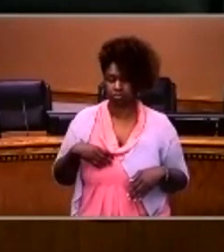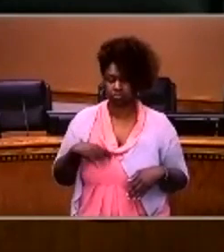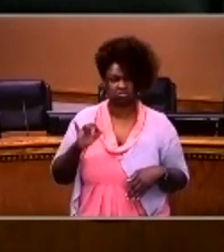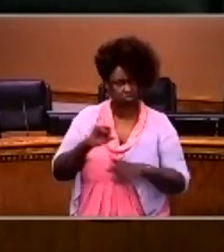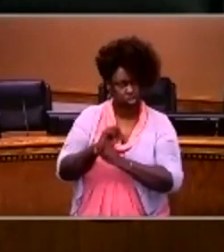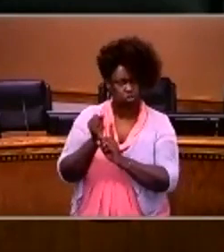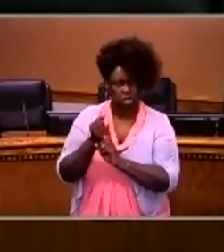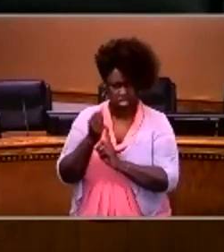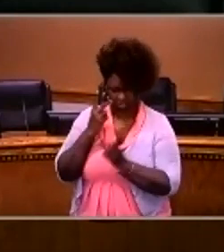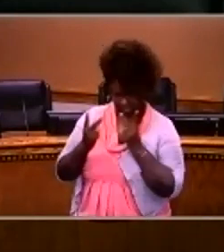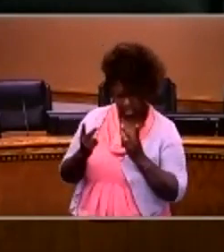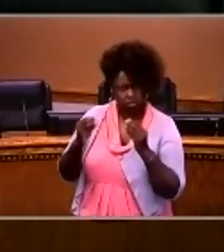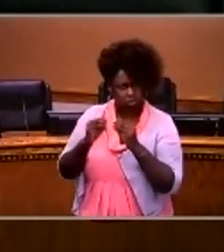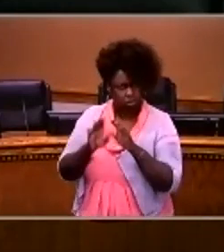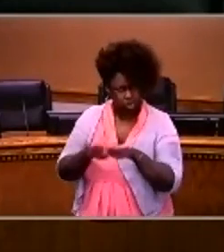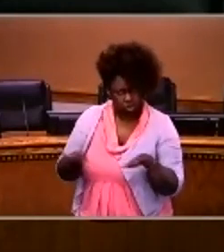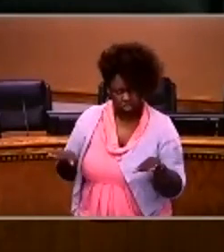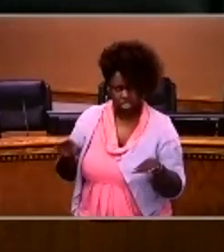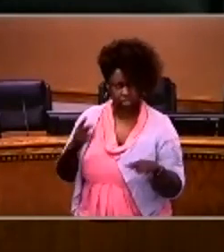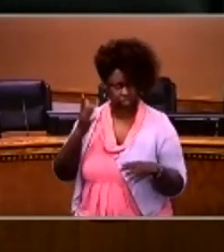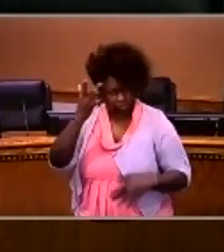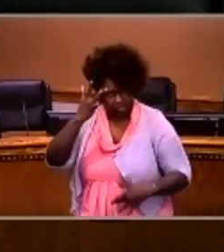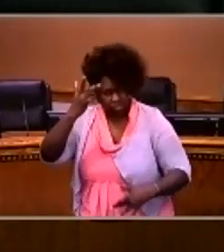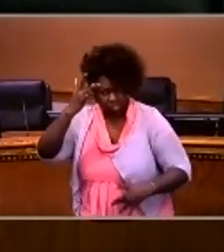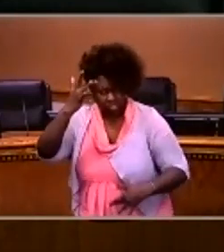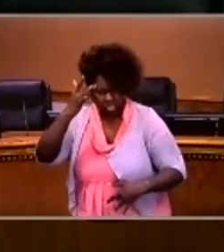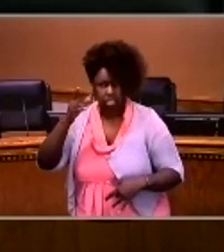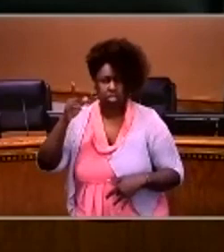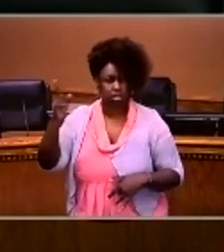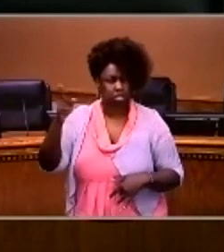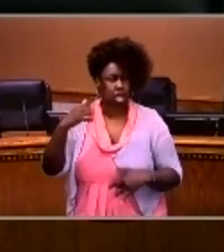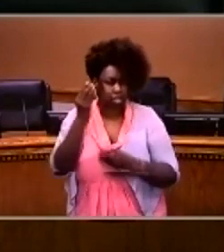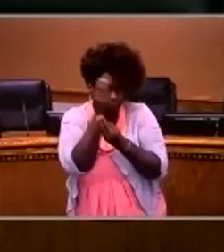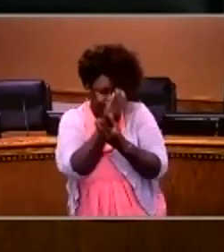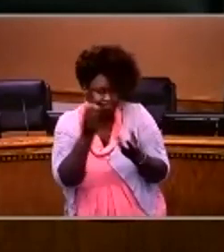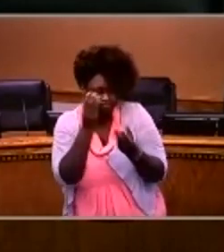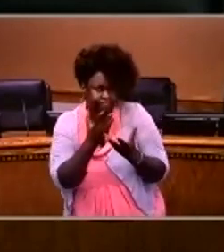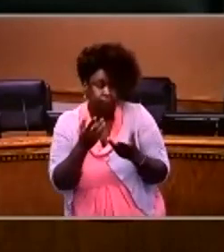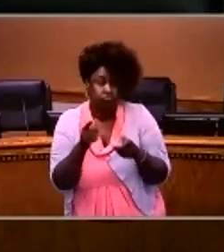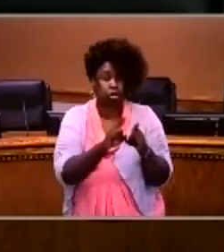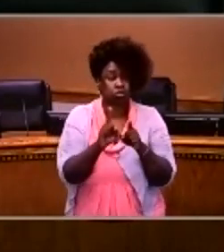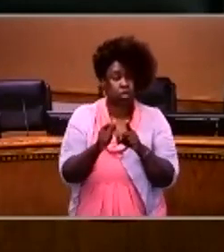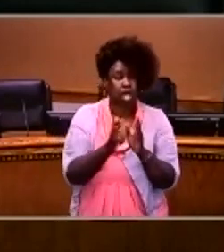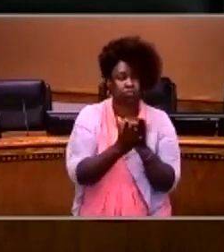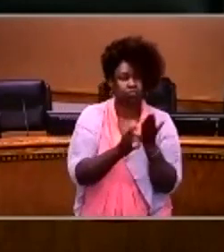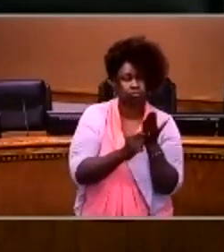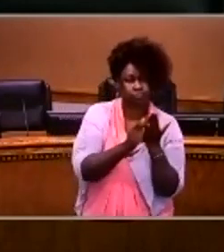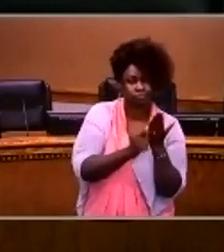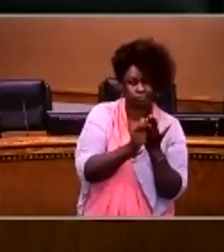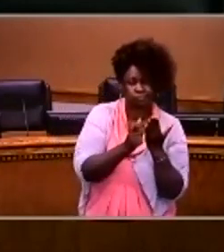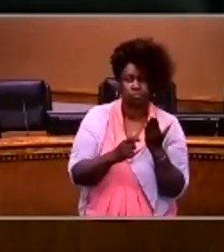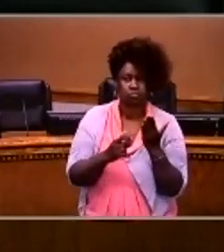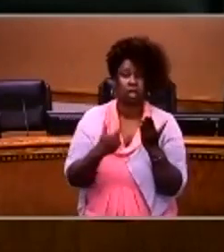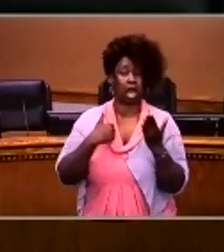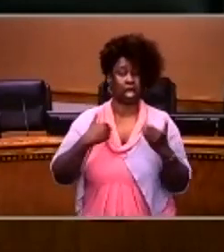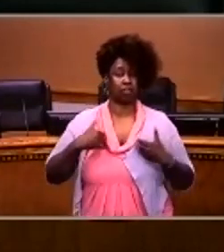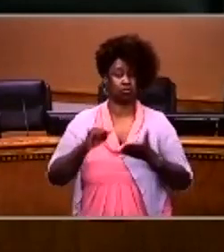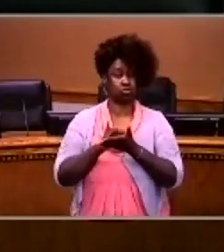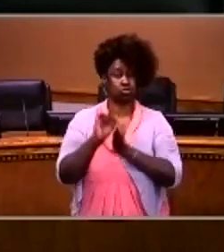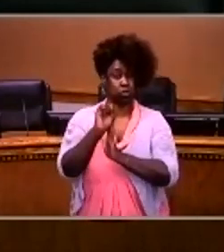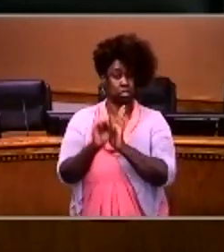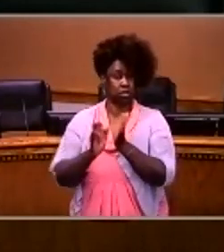state. And I know the New York State Health Department put out a publication on this as well, which I have a New York State medical license